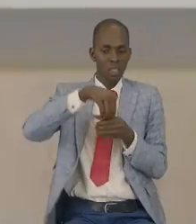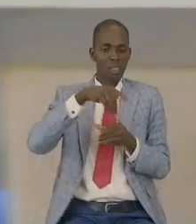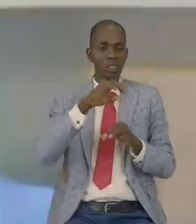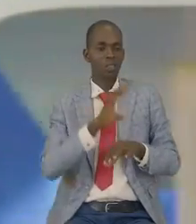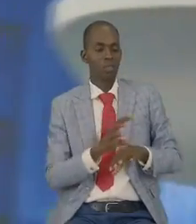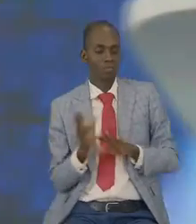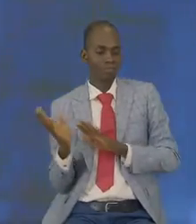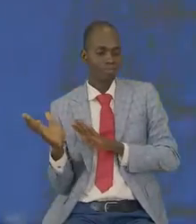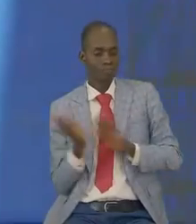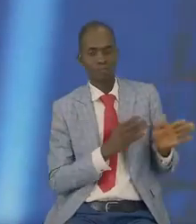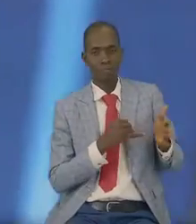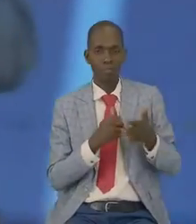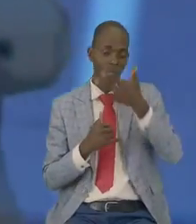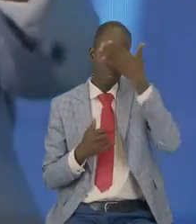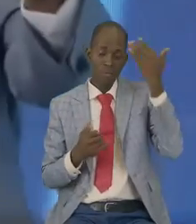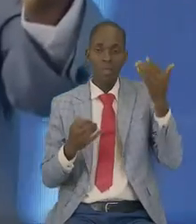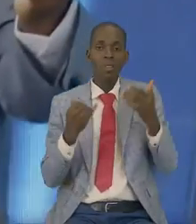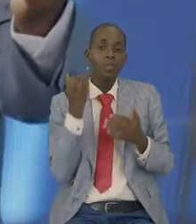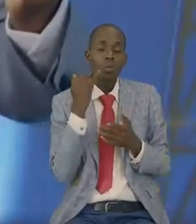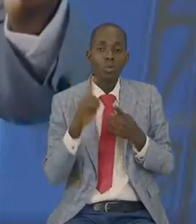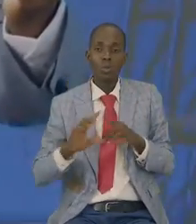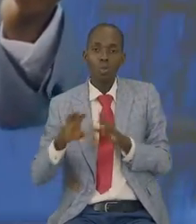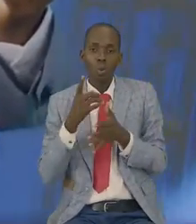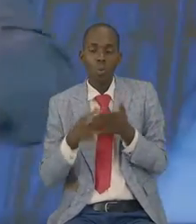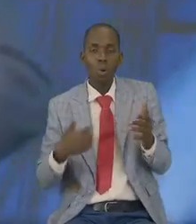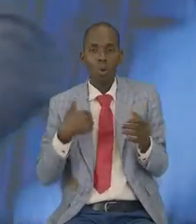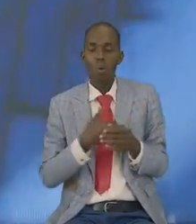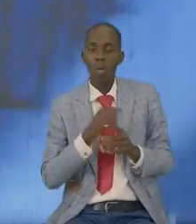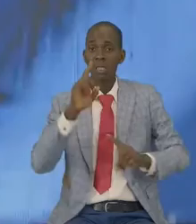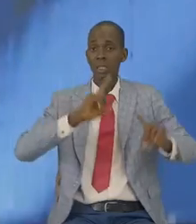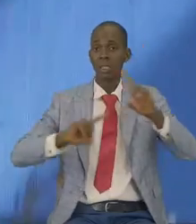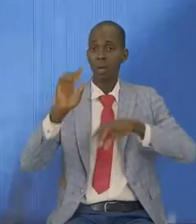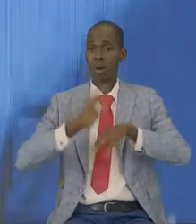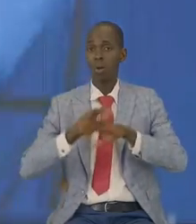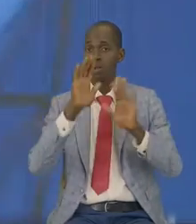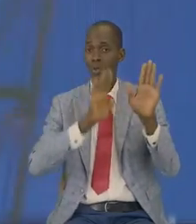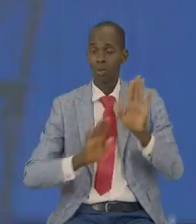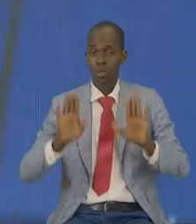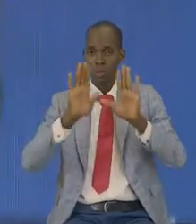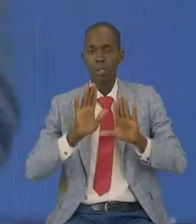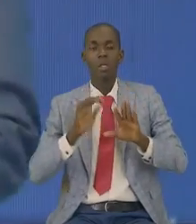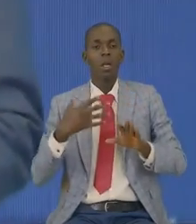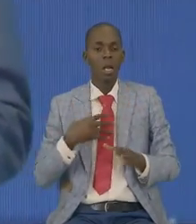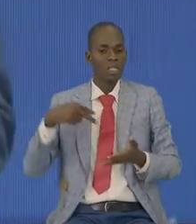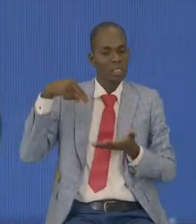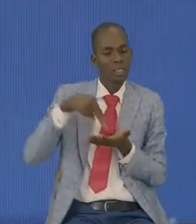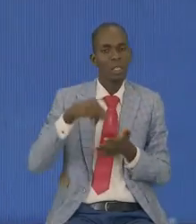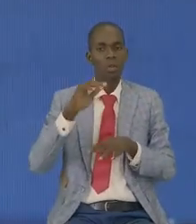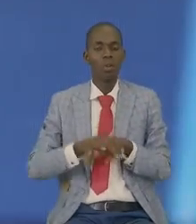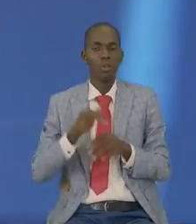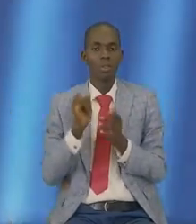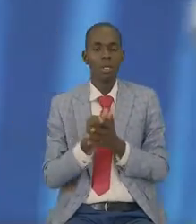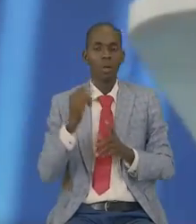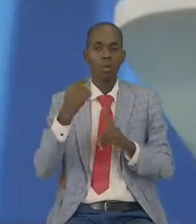what we said on Sunday, and we said on Sunday that we stand on the promises,